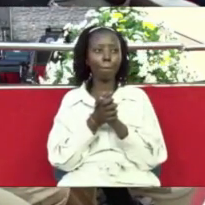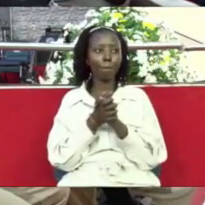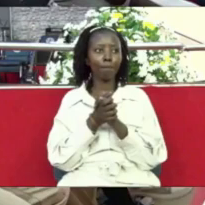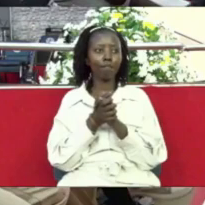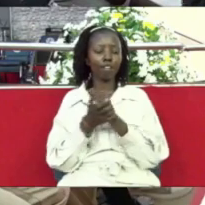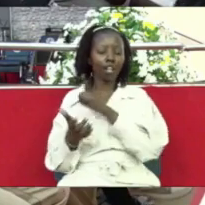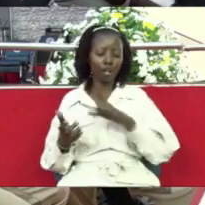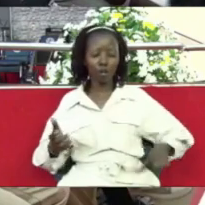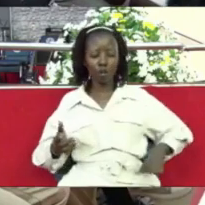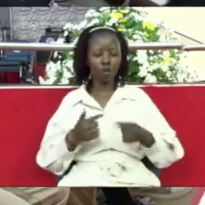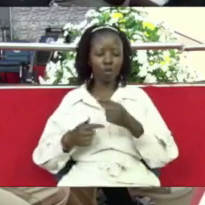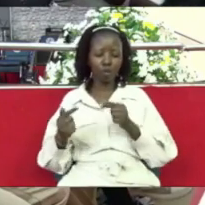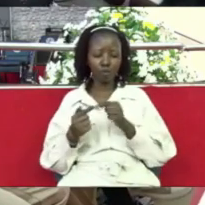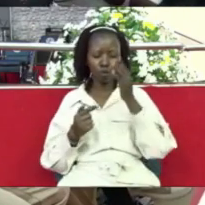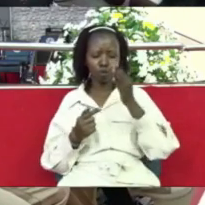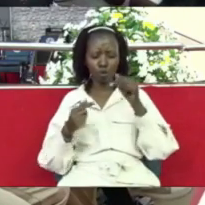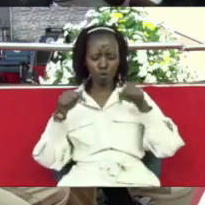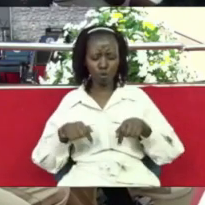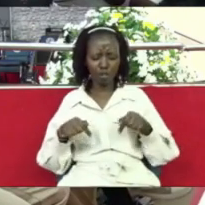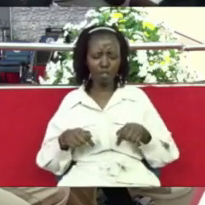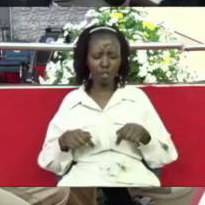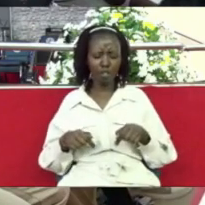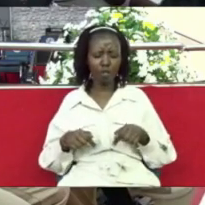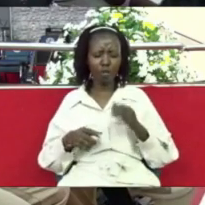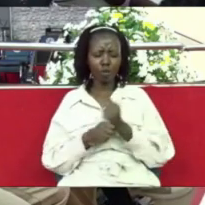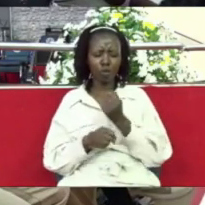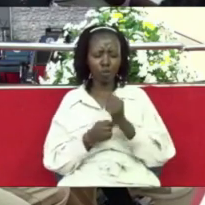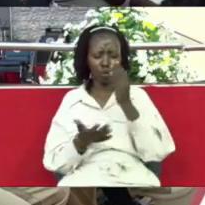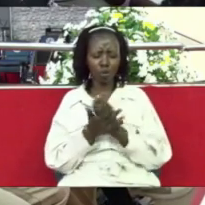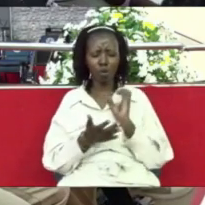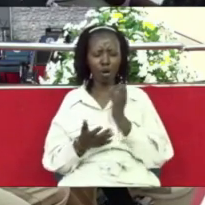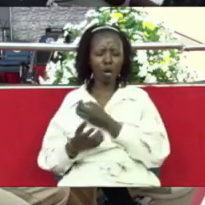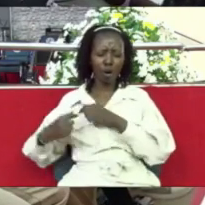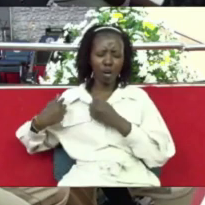Dear Lord, we come to you today to ensure that our heart's desires align with your